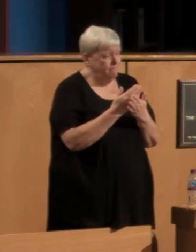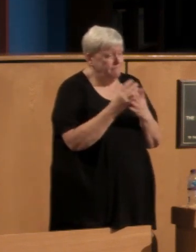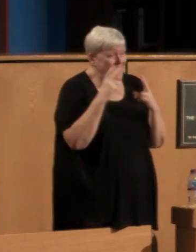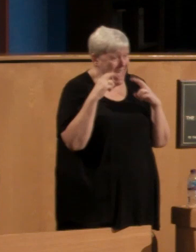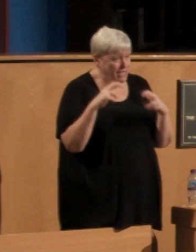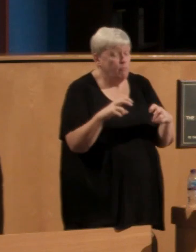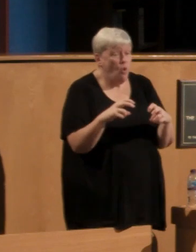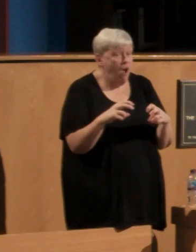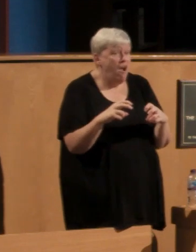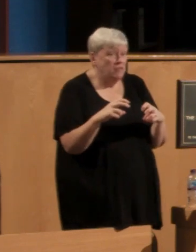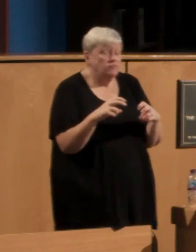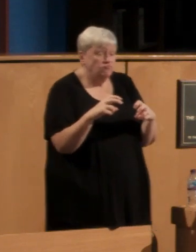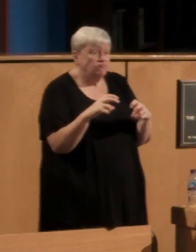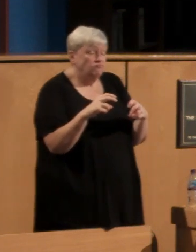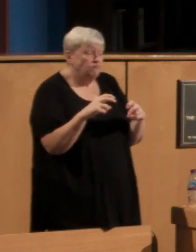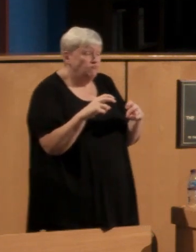explore in a